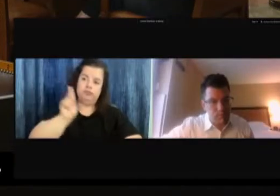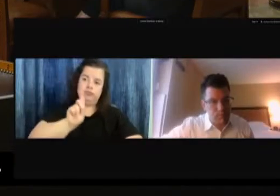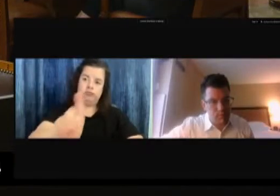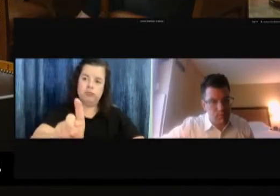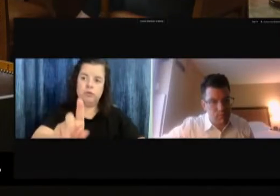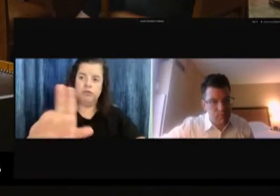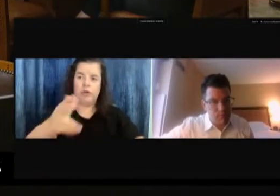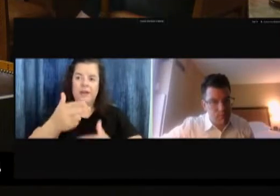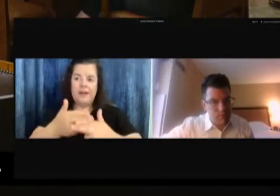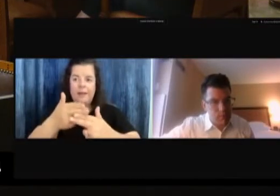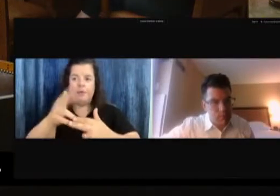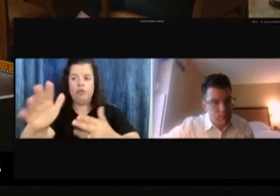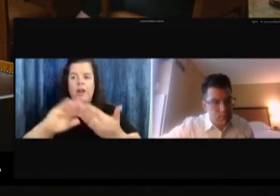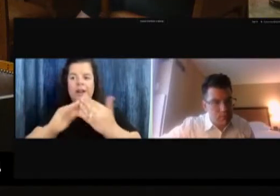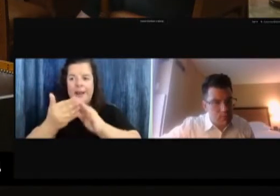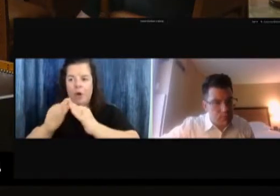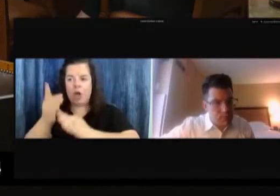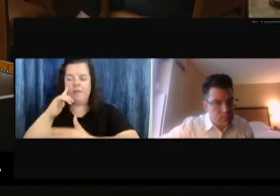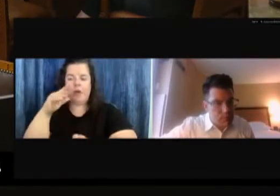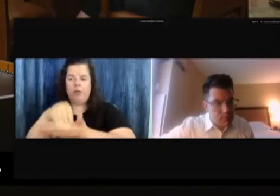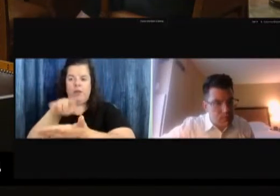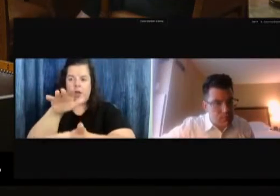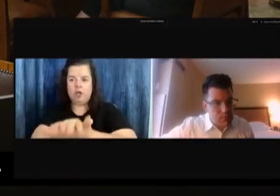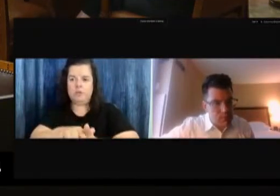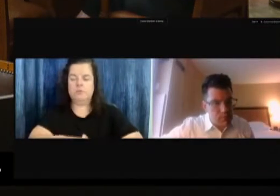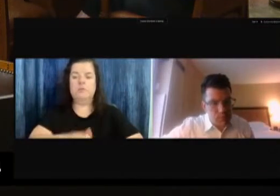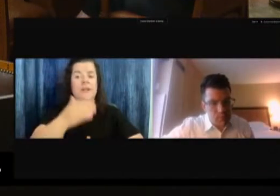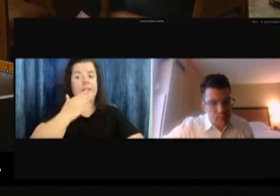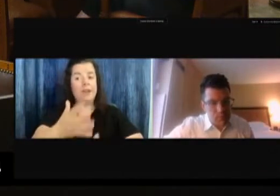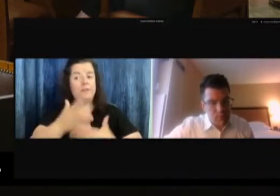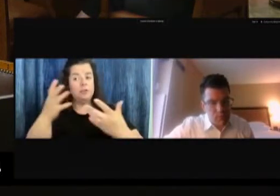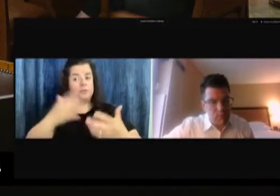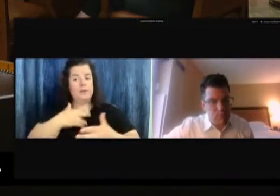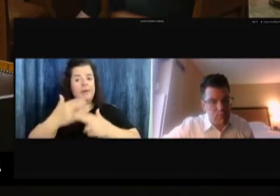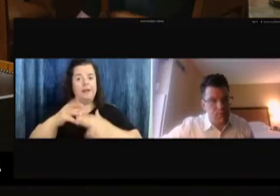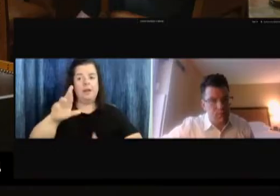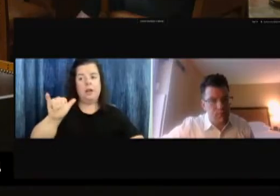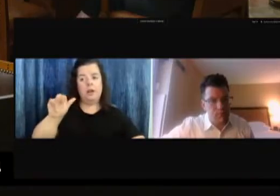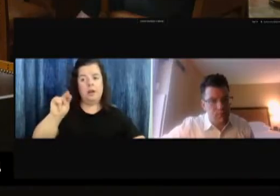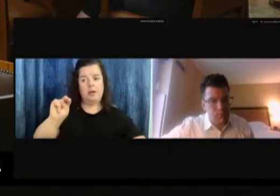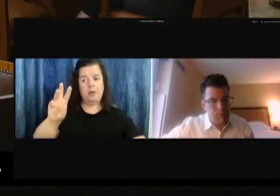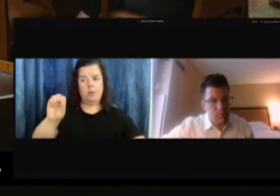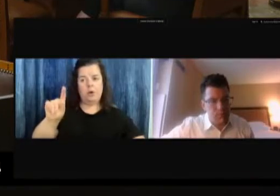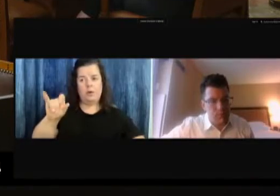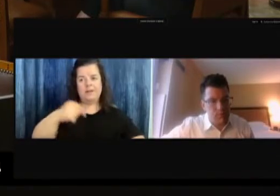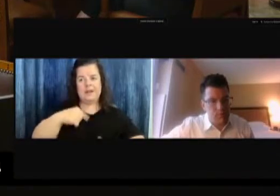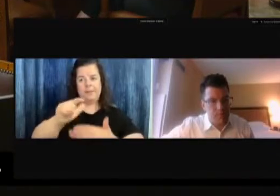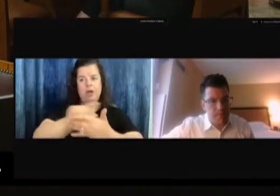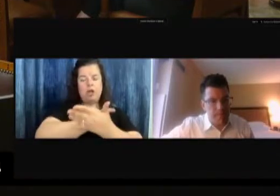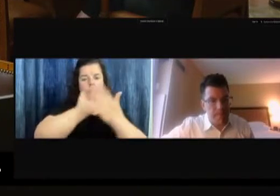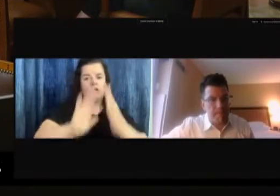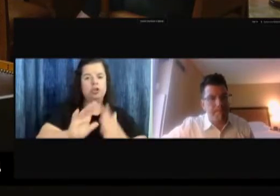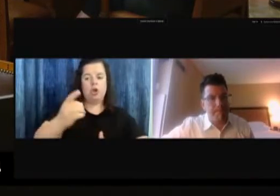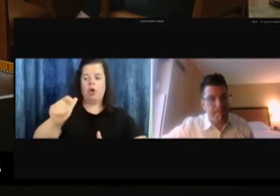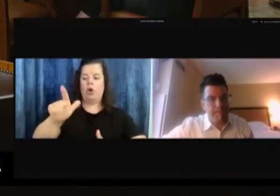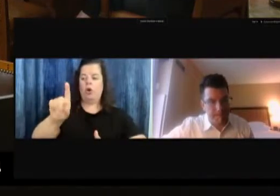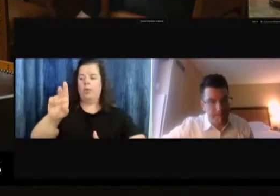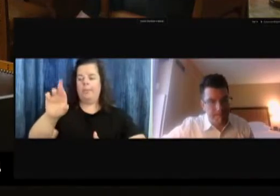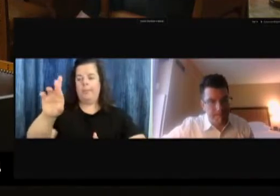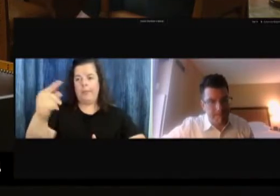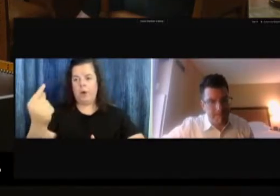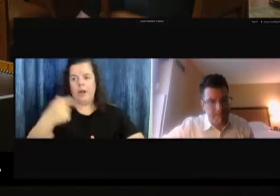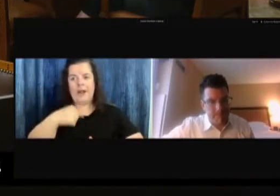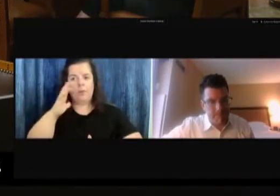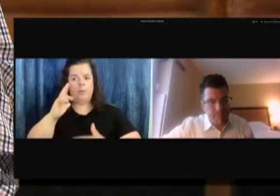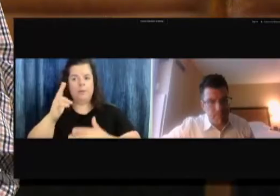name, neighborhood for the record. Thank you very much. My name is Ryan Woodis. I'm an attorney with the law firm of Goldberg, Kamen, and Garvin. I'll be very